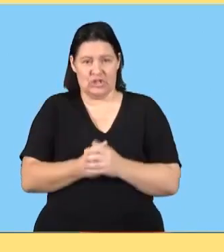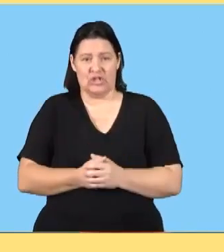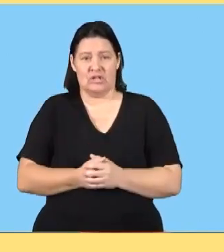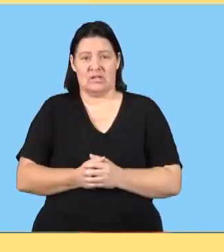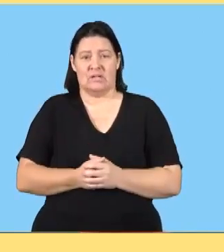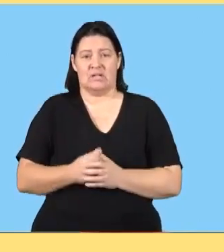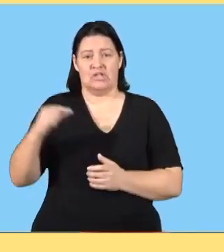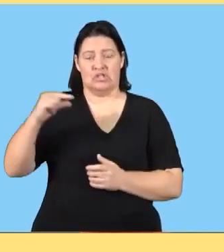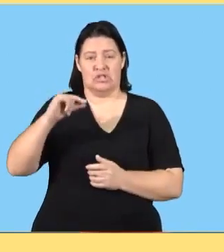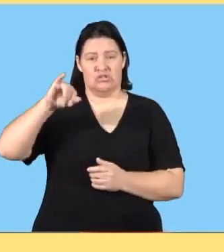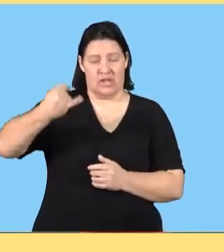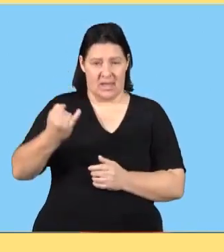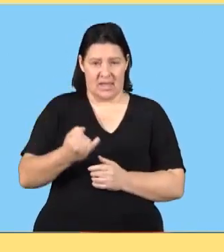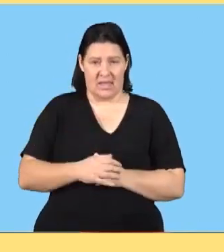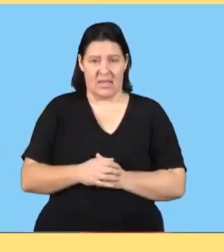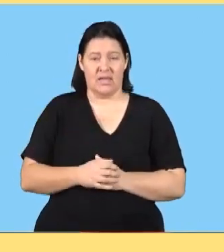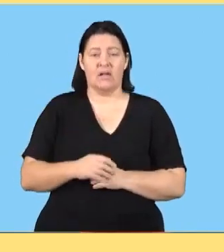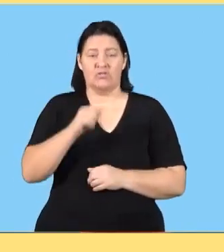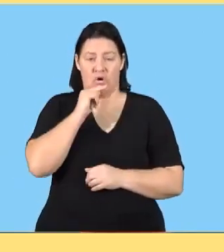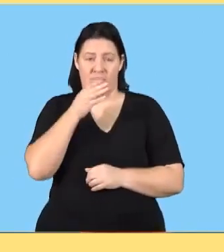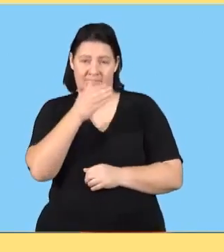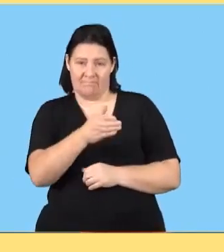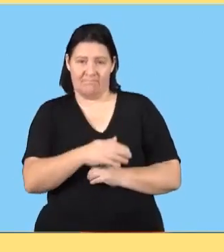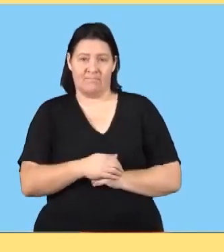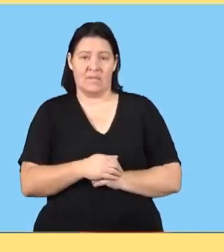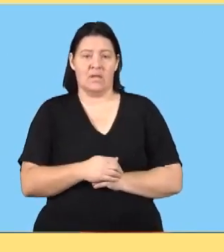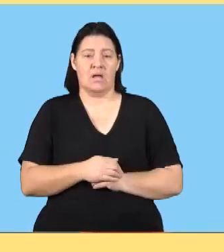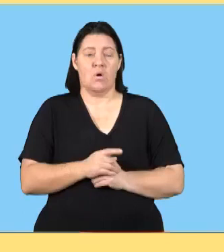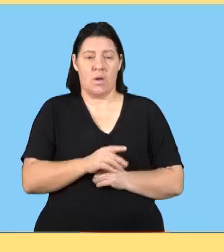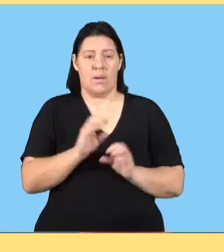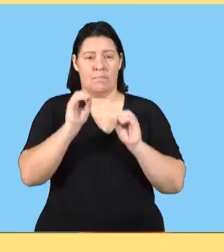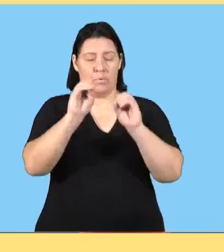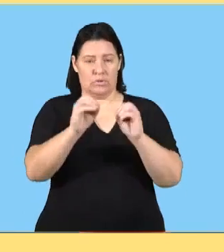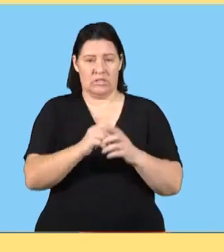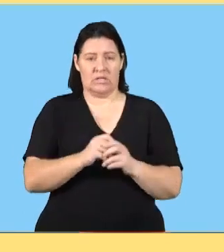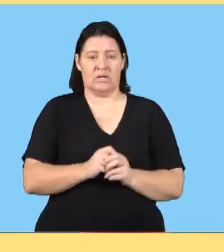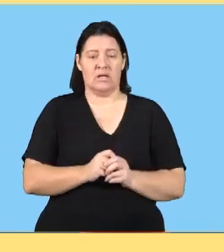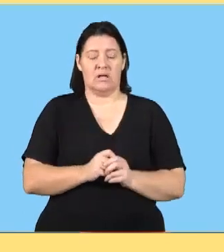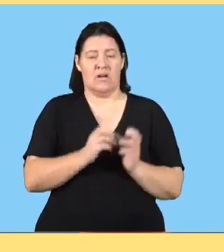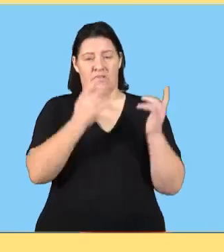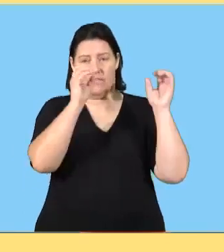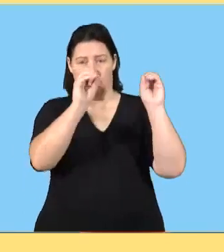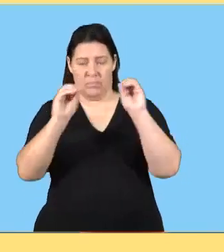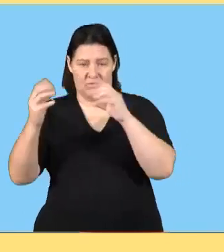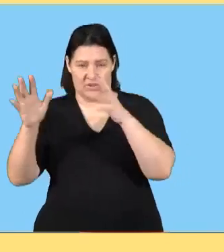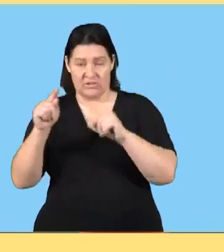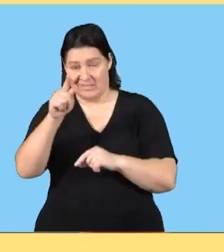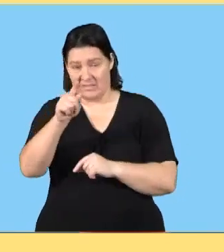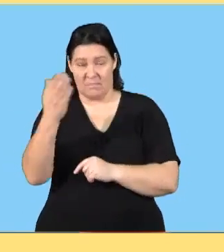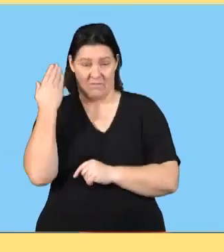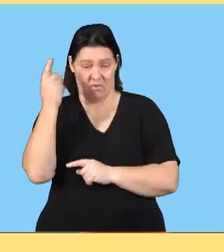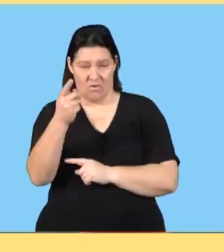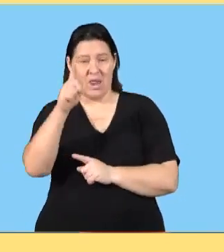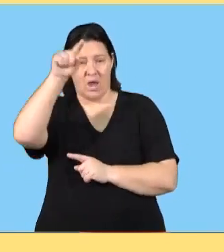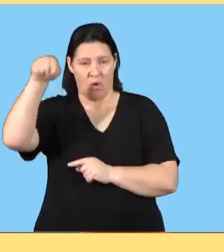we see D Better, and here is the interest. When we are posting to the debtors ledger, it is important that you